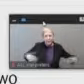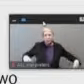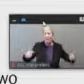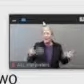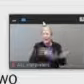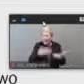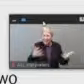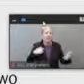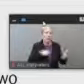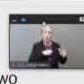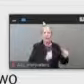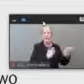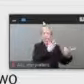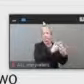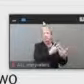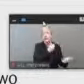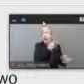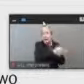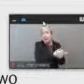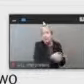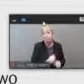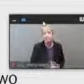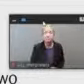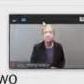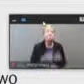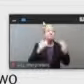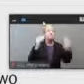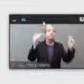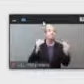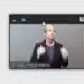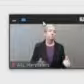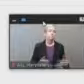happens. And next slide.